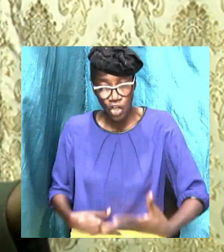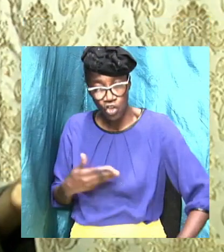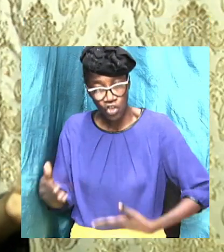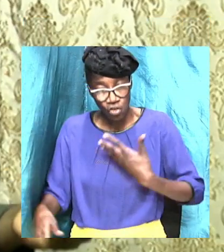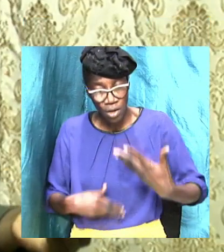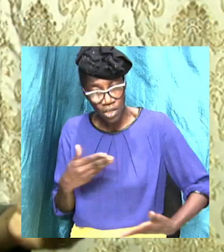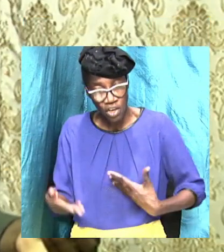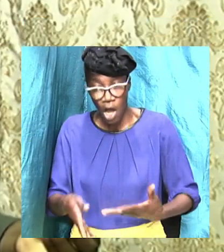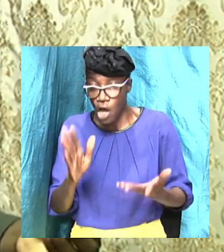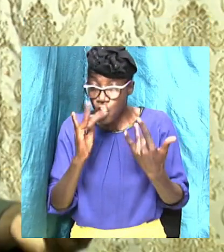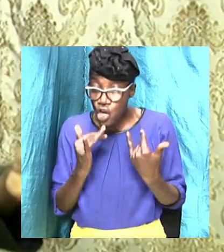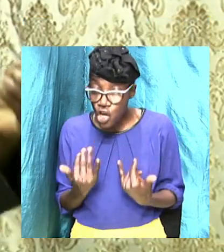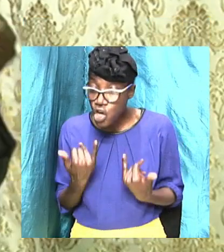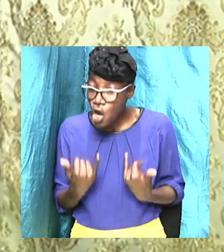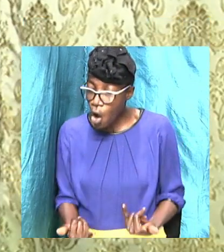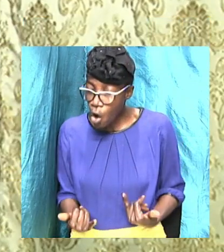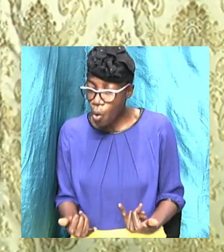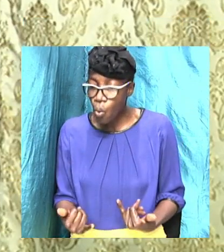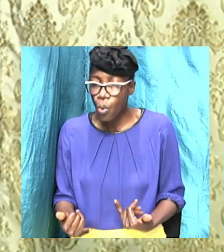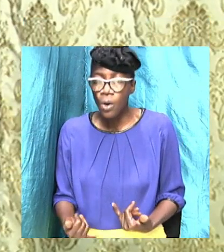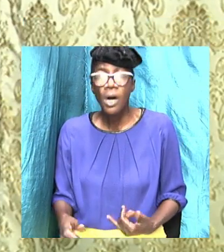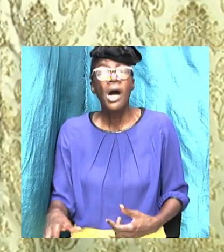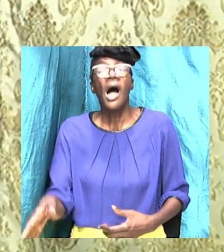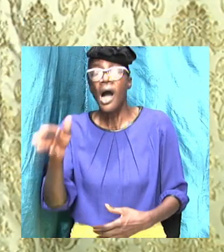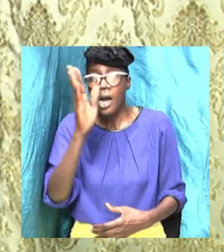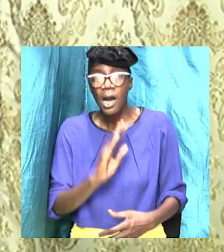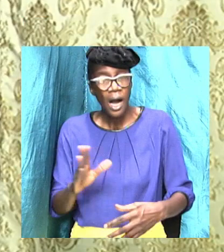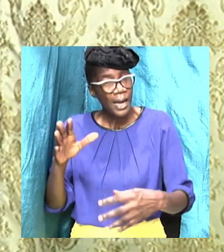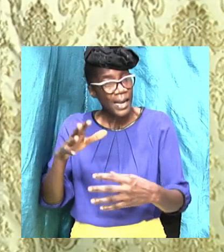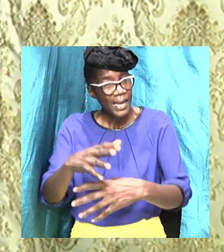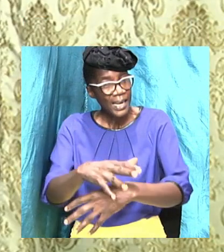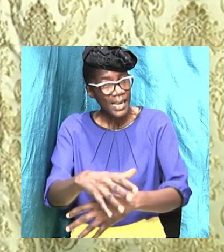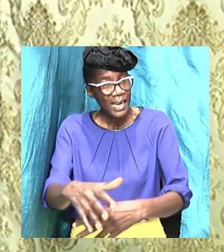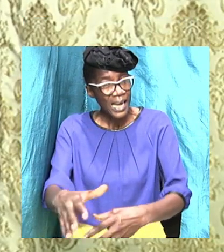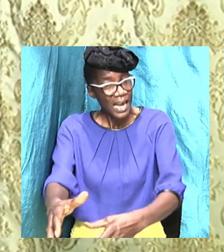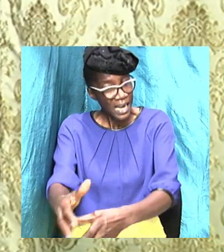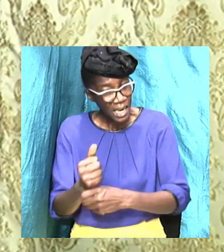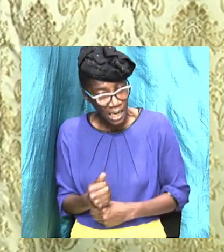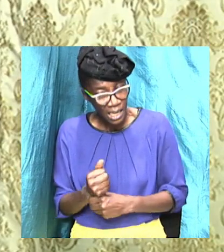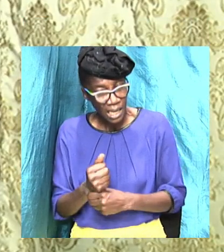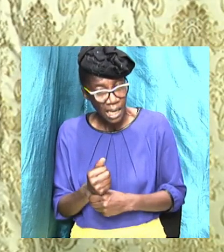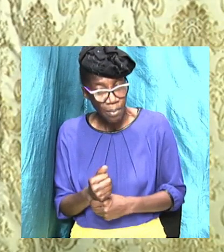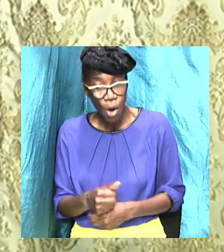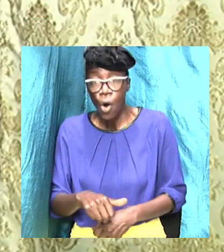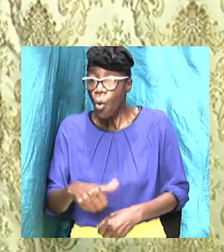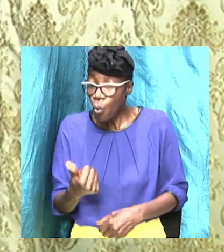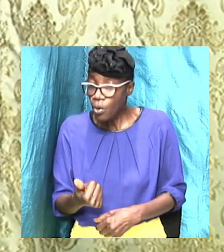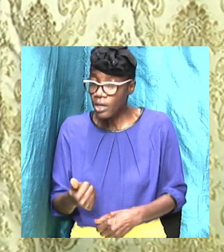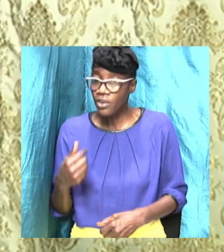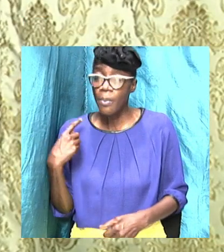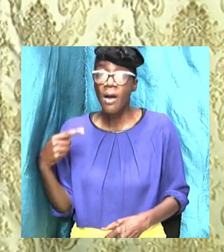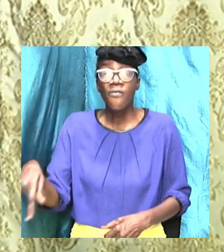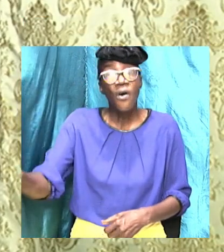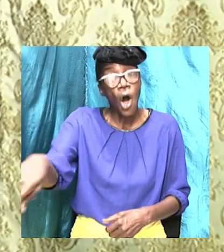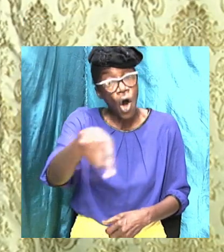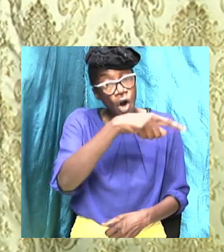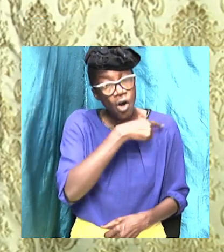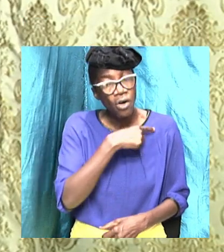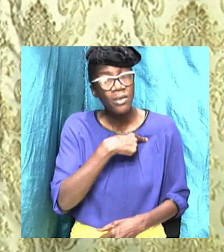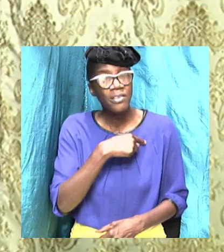spiritual Egypt, God claims ownership for us. Amen. And while he claims ownership for